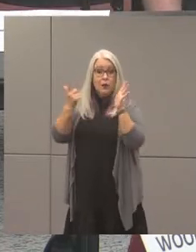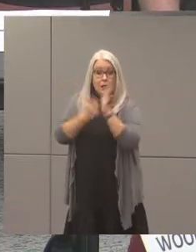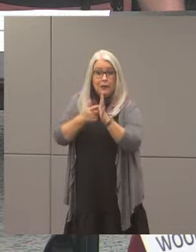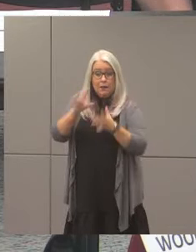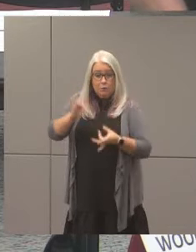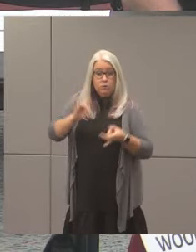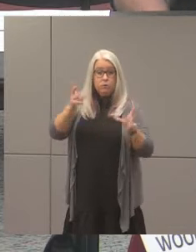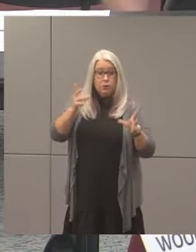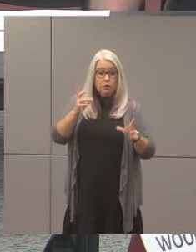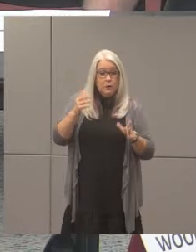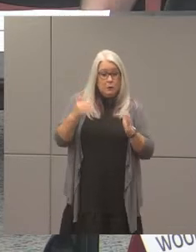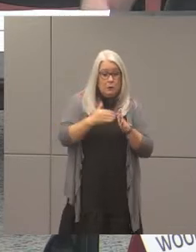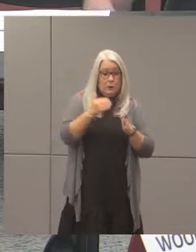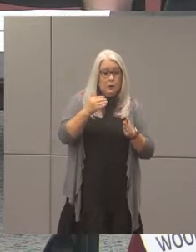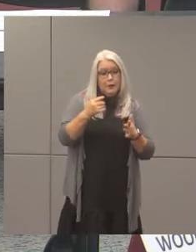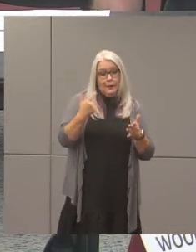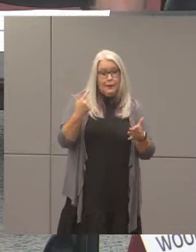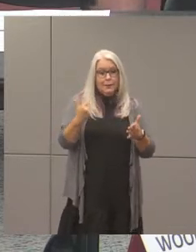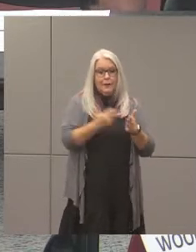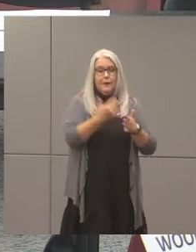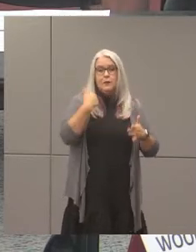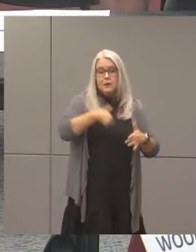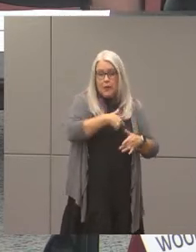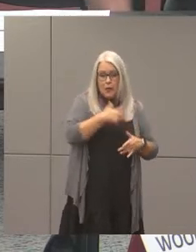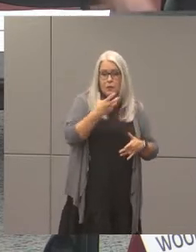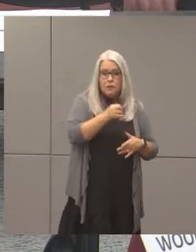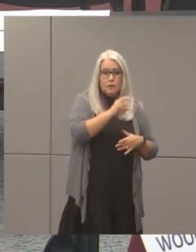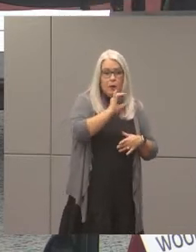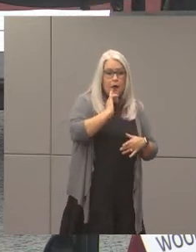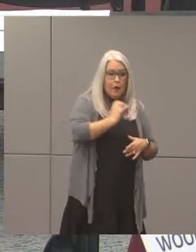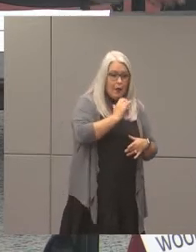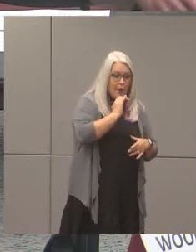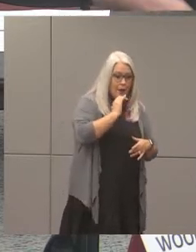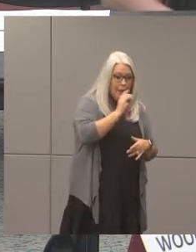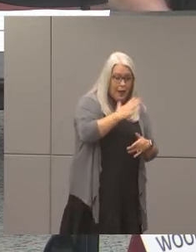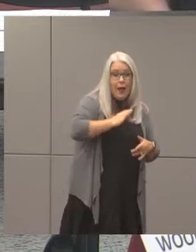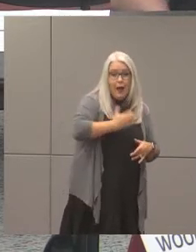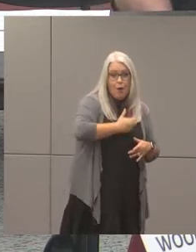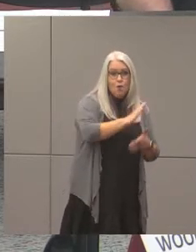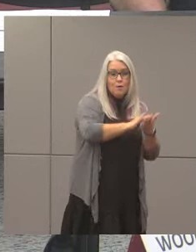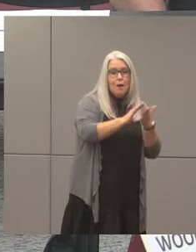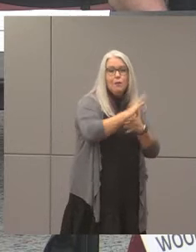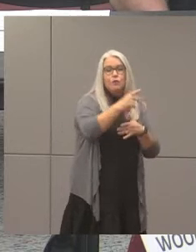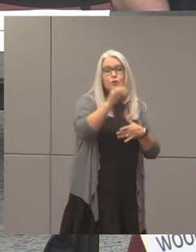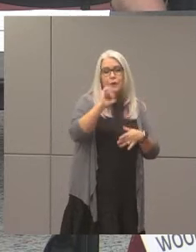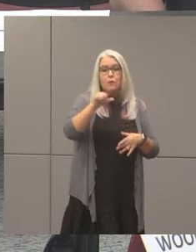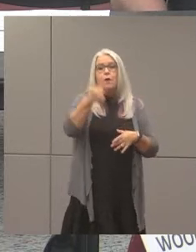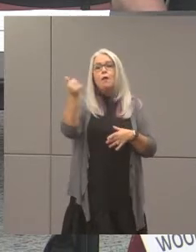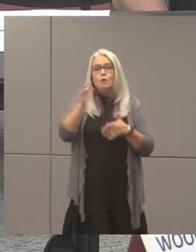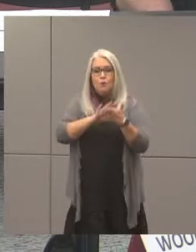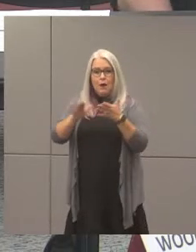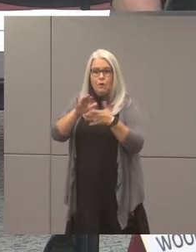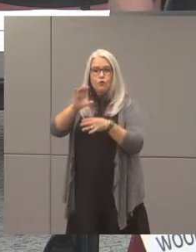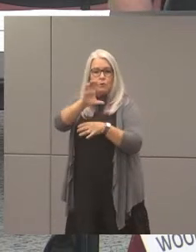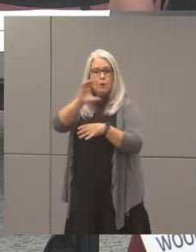us, but other colleges and companies. But from our perspective, 5